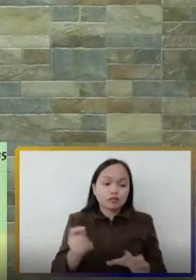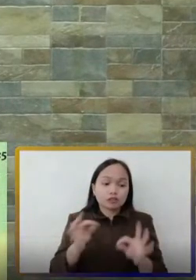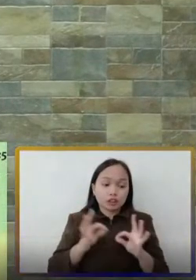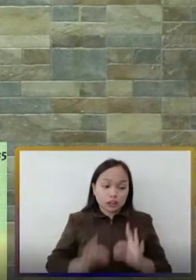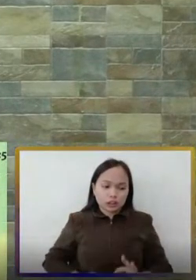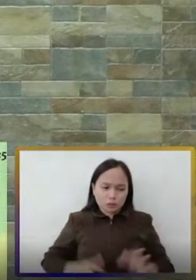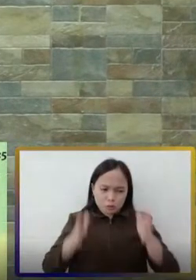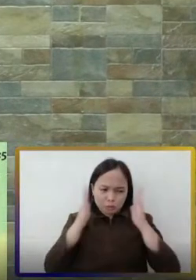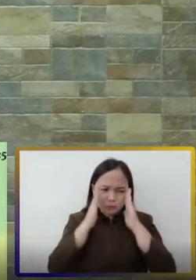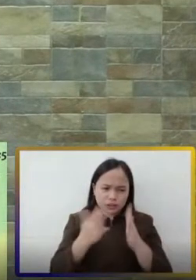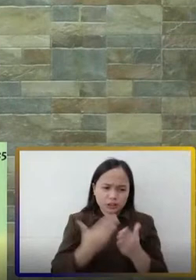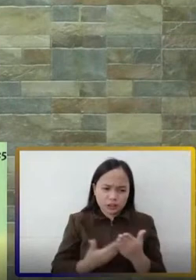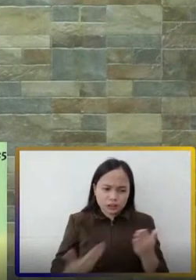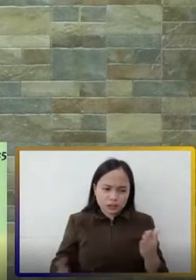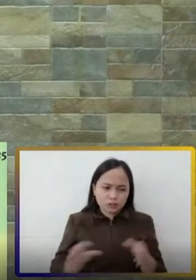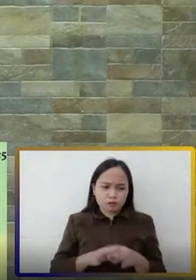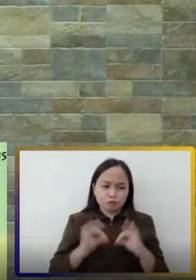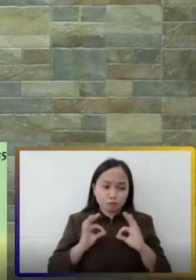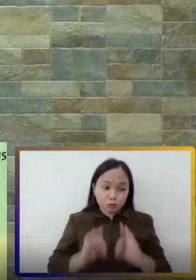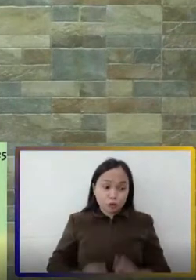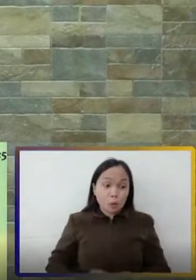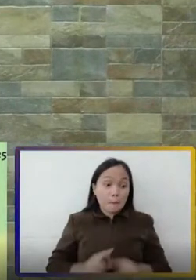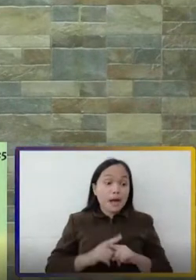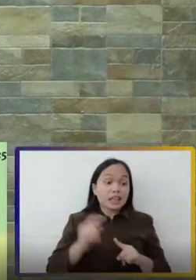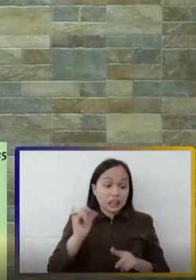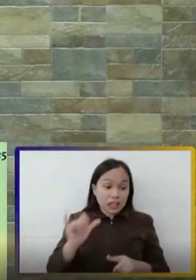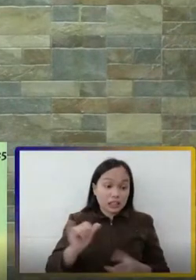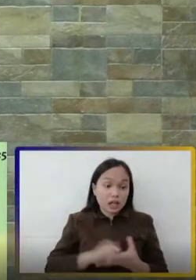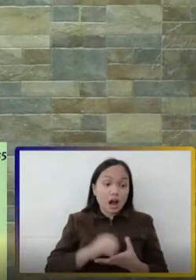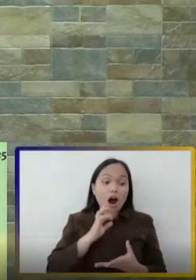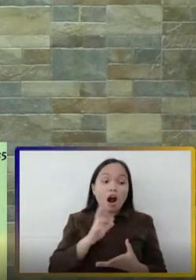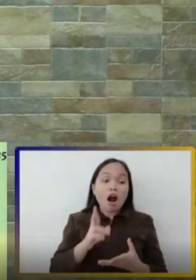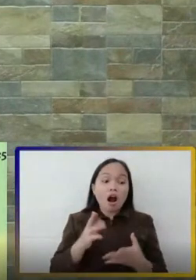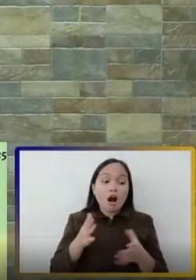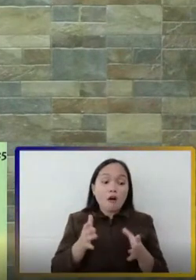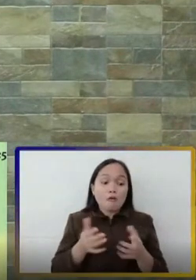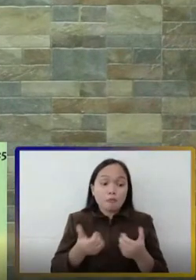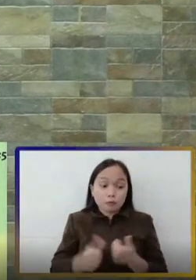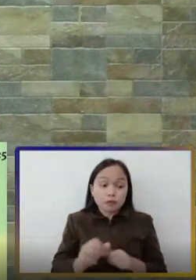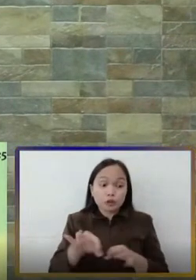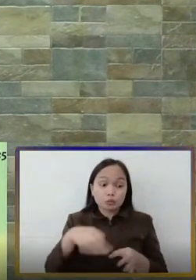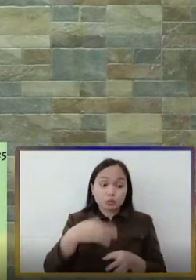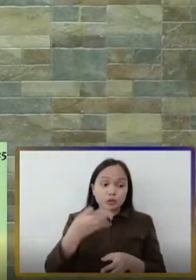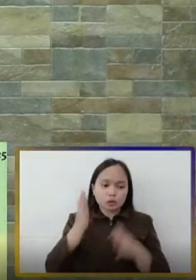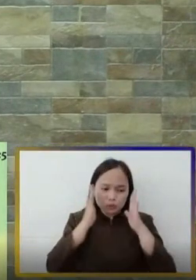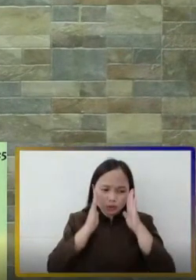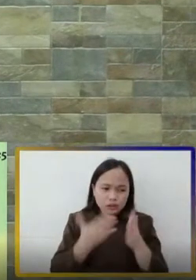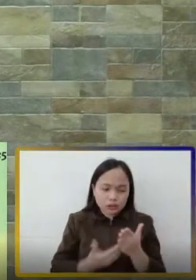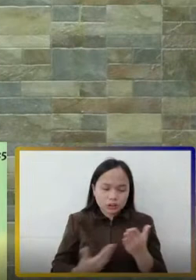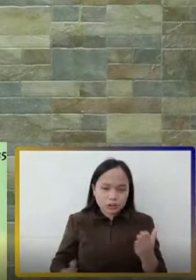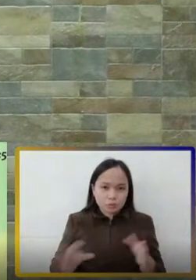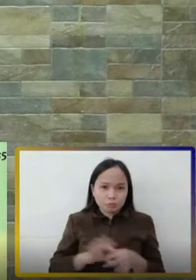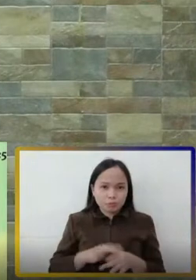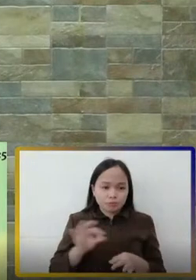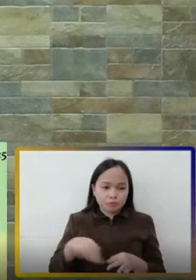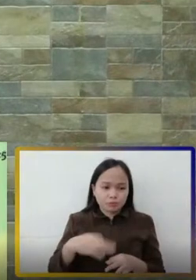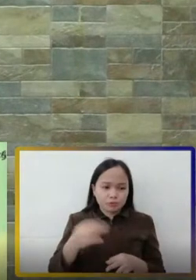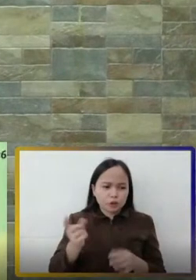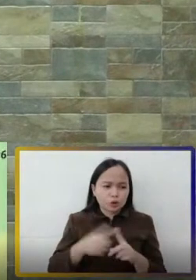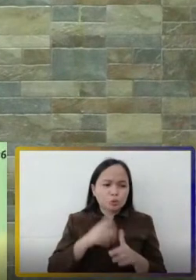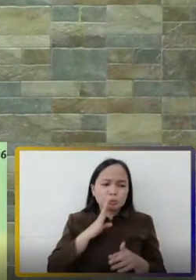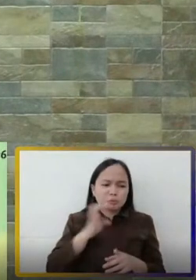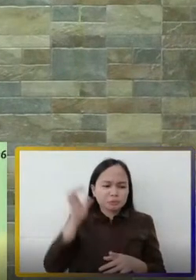the things of the flesh, but they that are after the Spirit do the things of the Spirit. To be